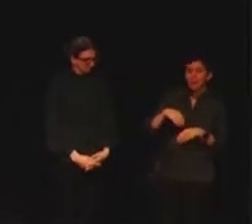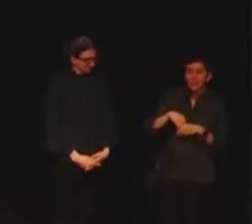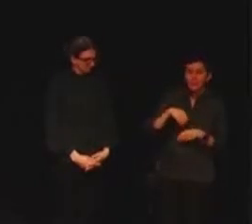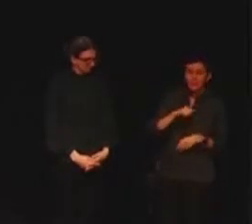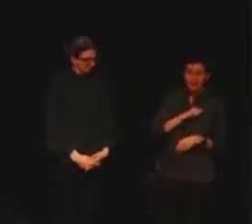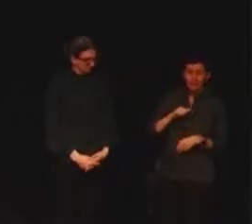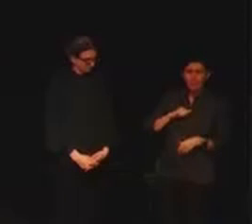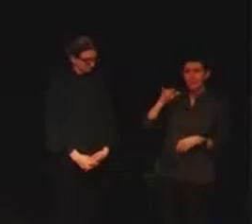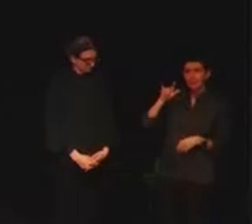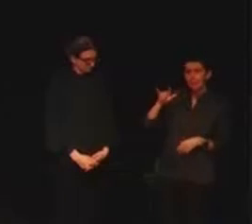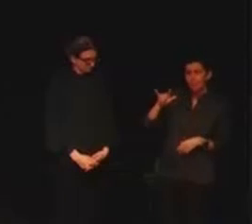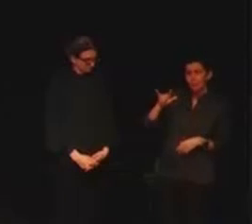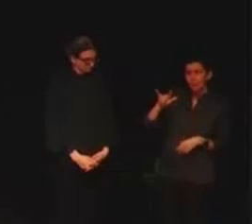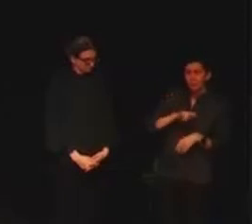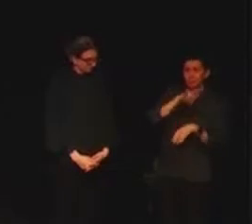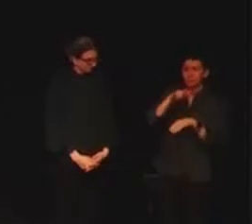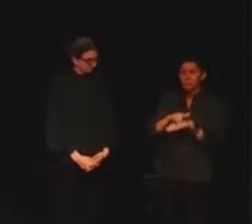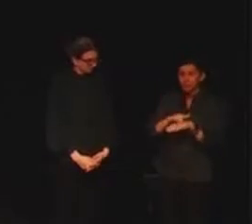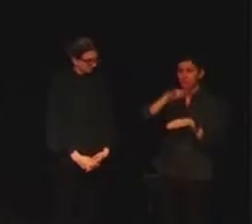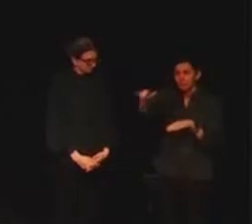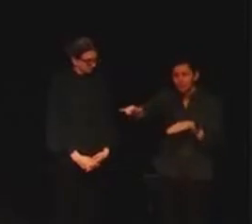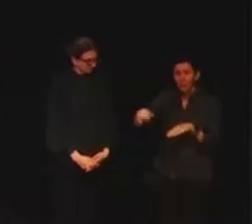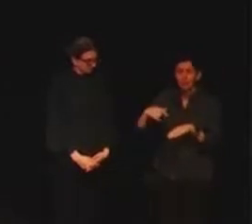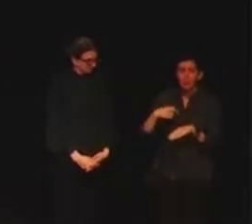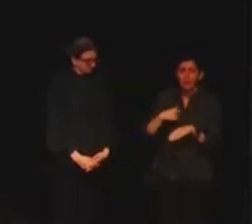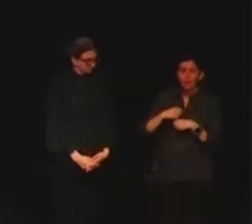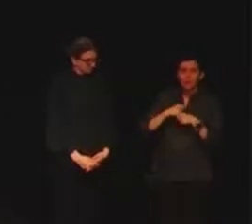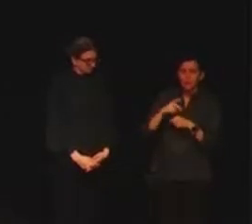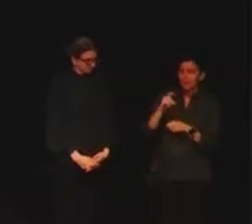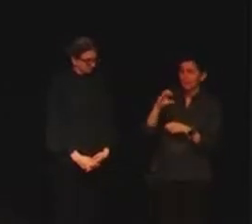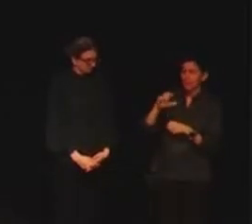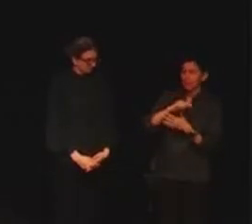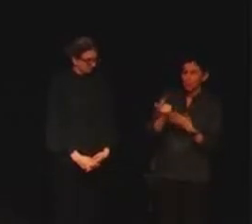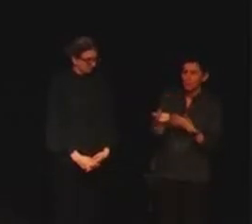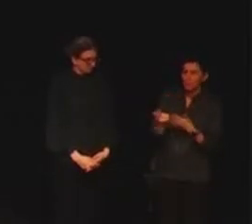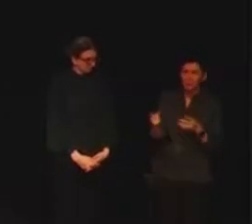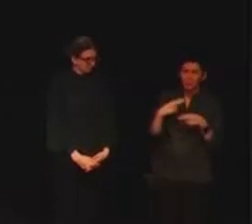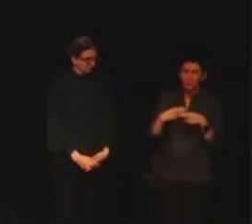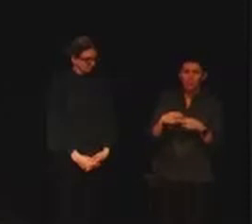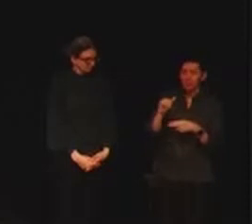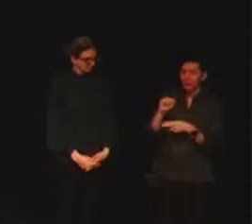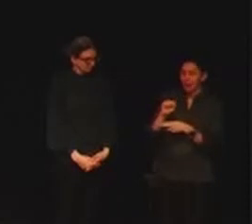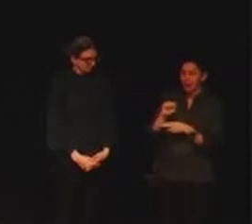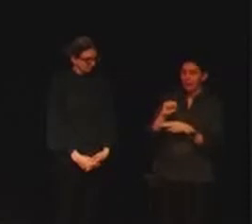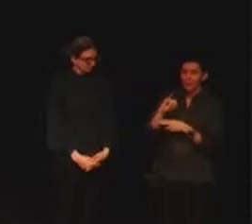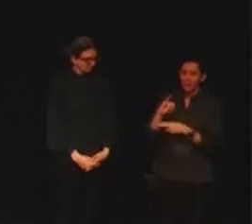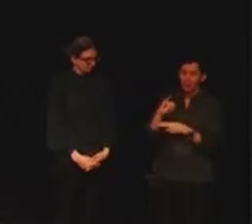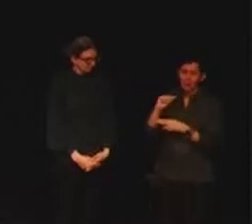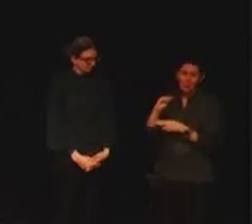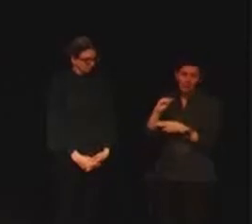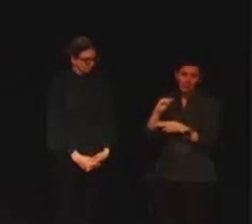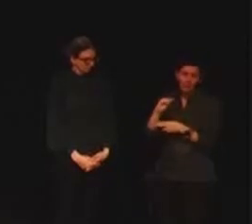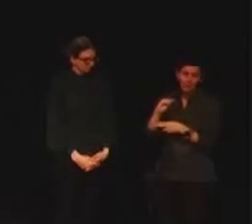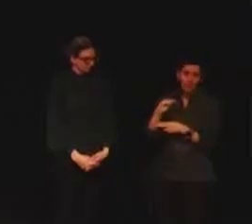it. I was doing a docuseries called As I Am, and it was like doing a portrait piece